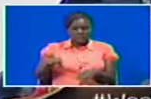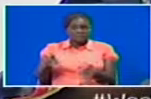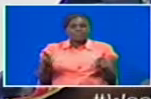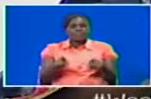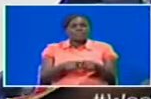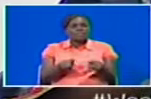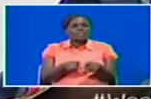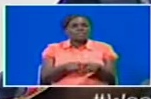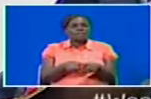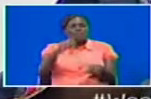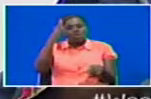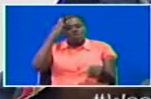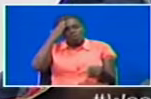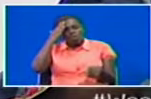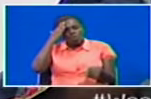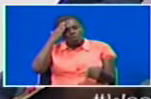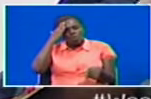be able to know